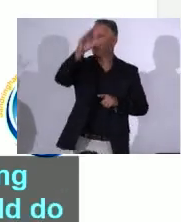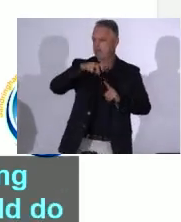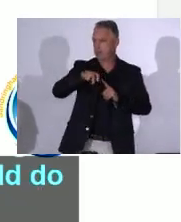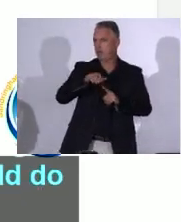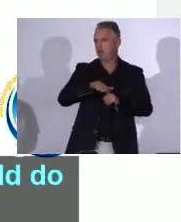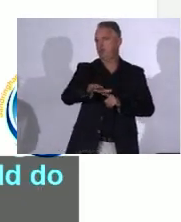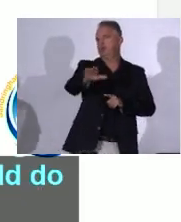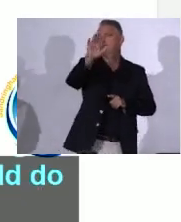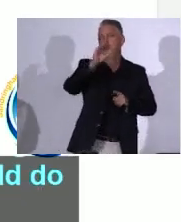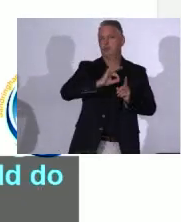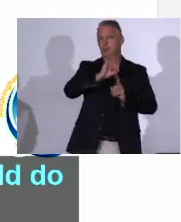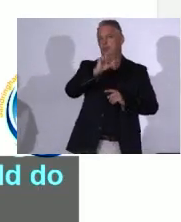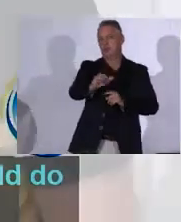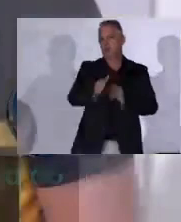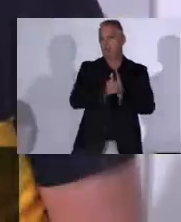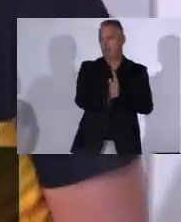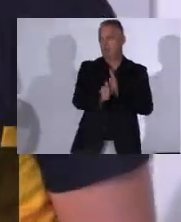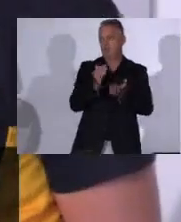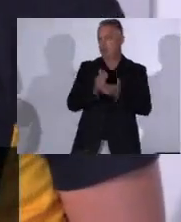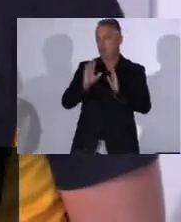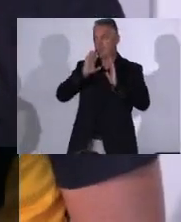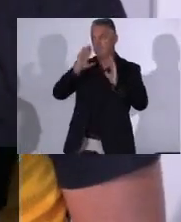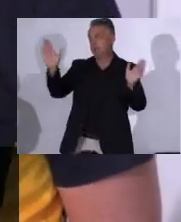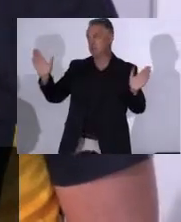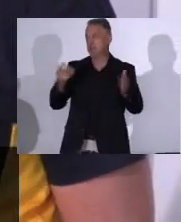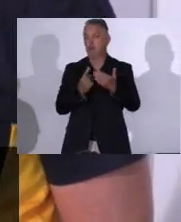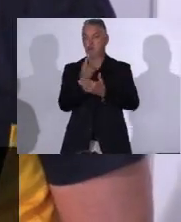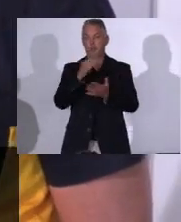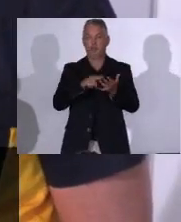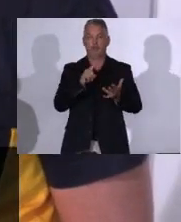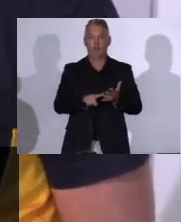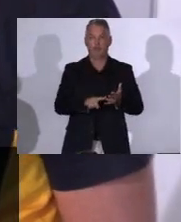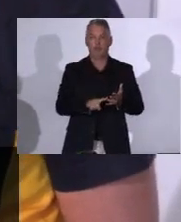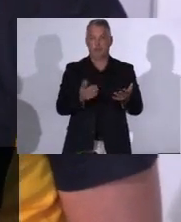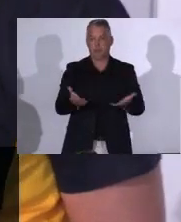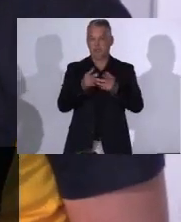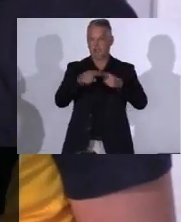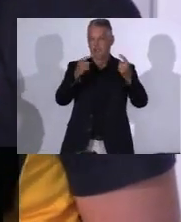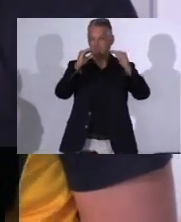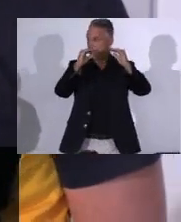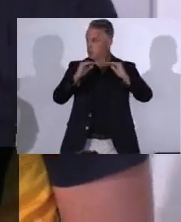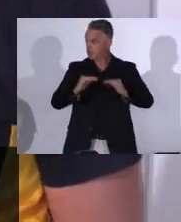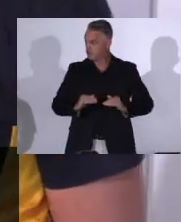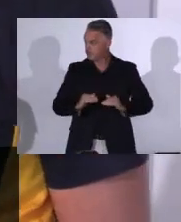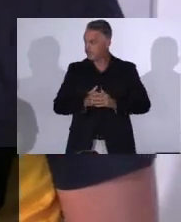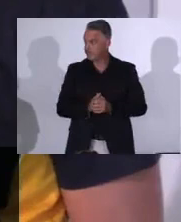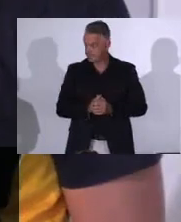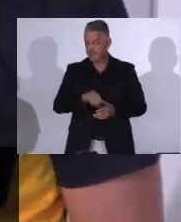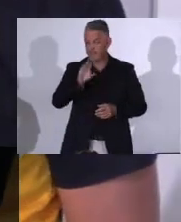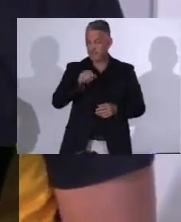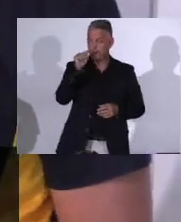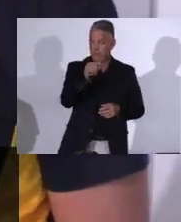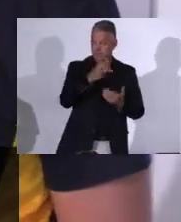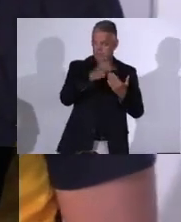inclusive opportunity for the whole district across a number of different spheres. From that program, I think